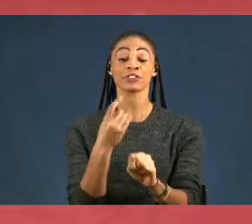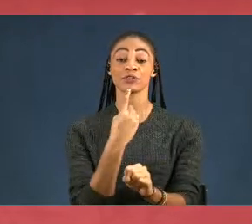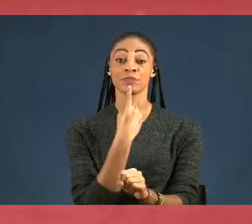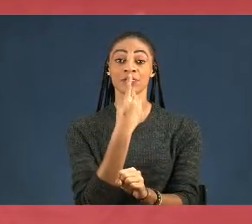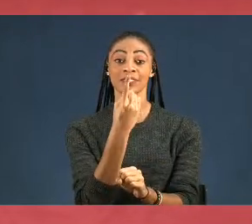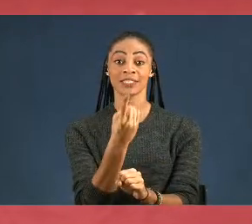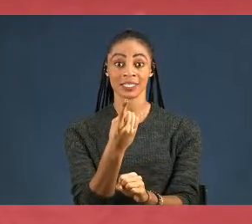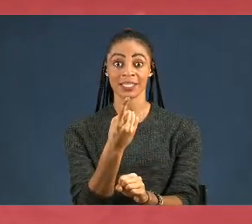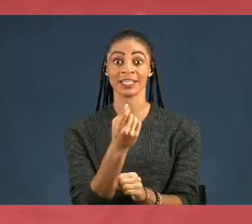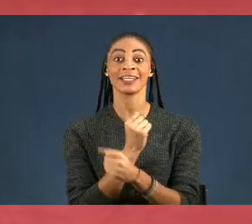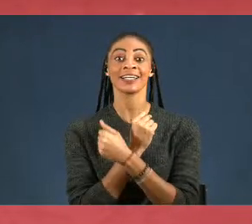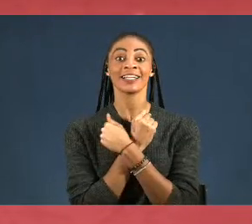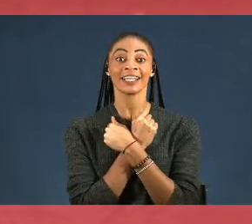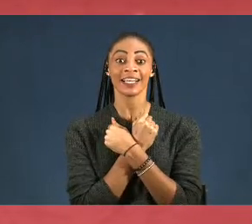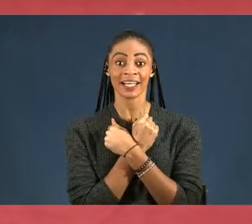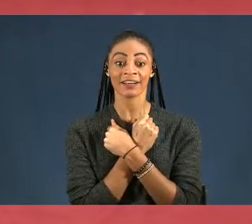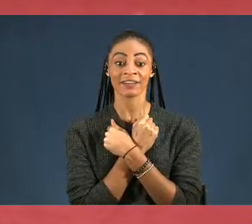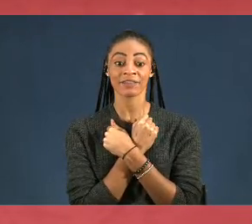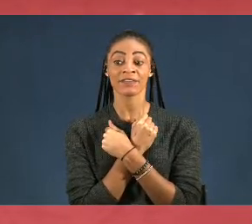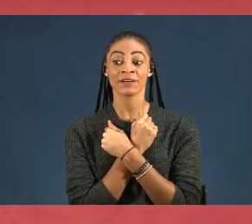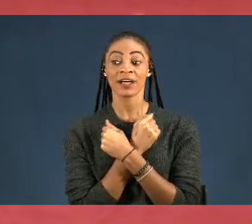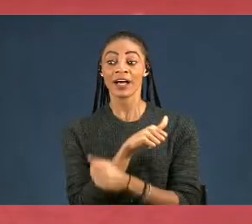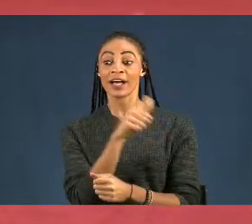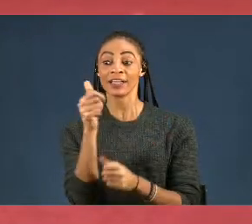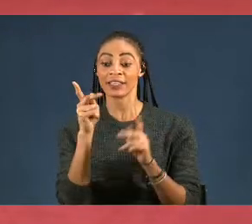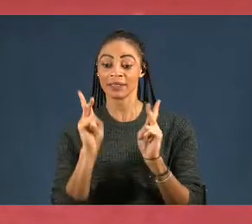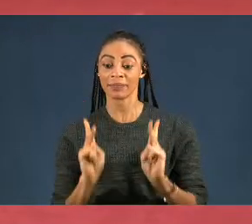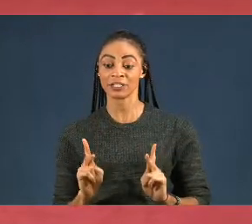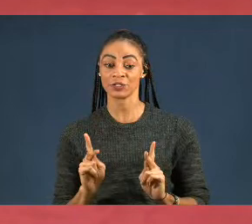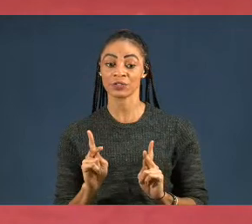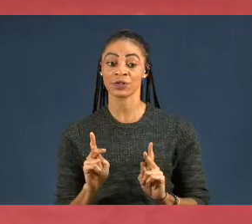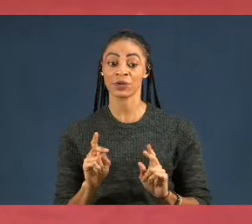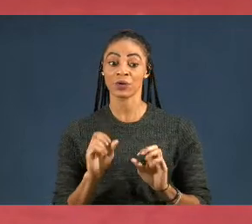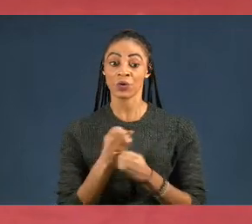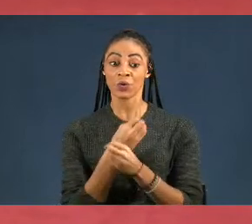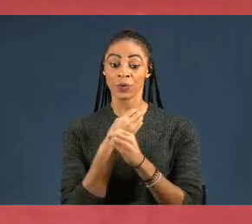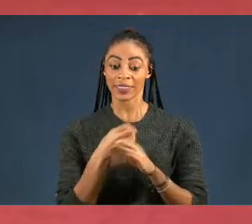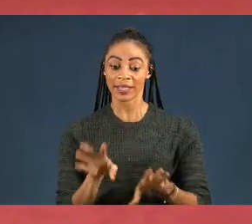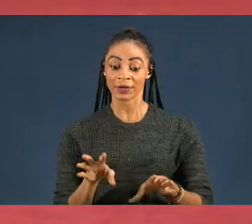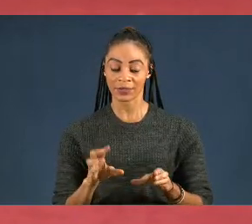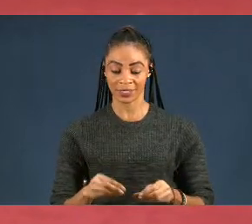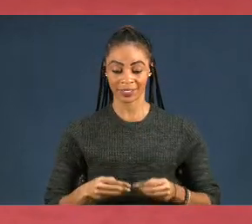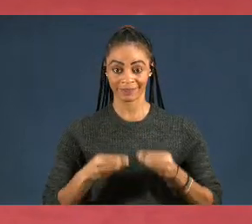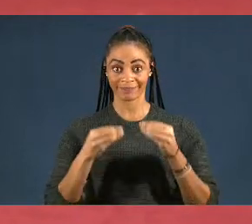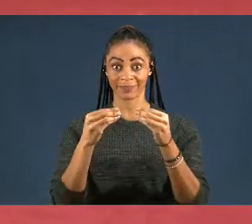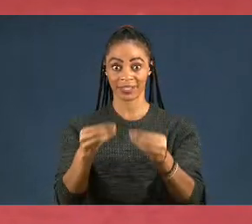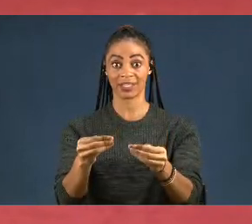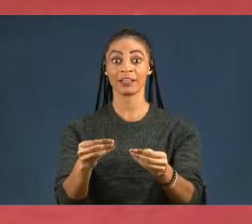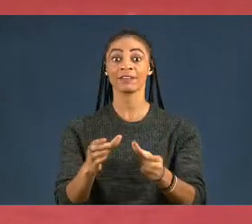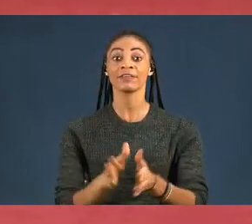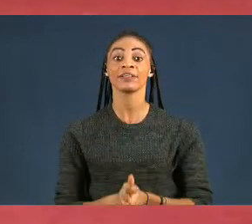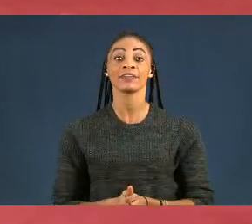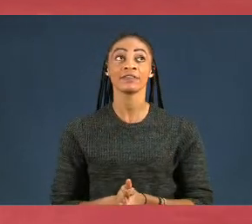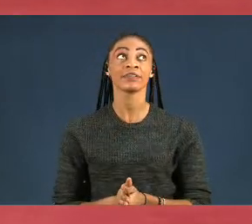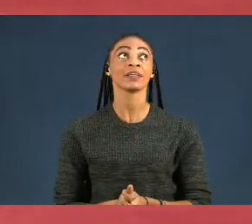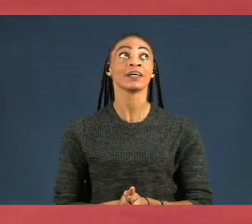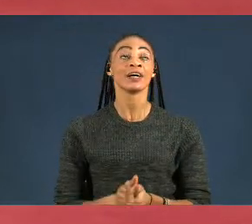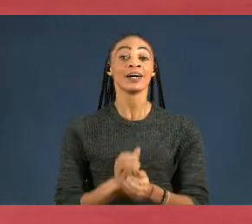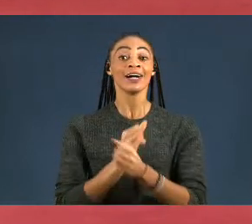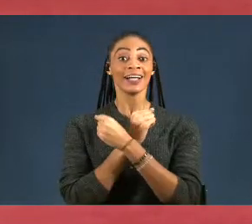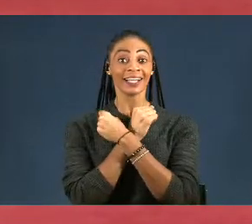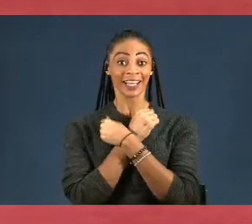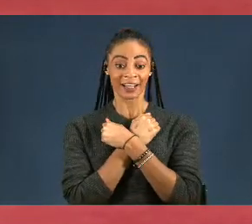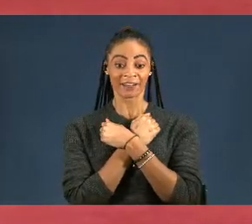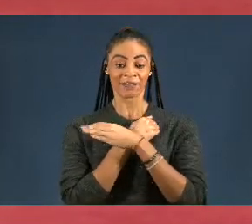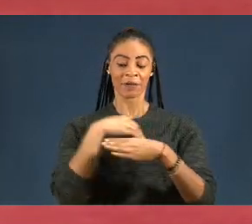is giving. Love is giving. I will read this quickly because of time. Love is giving. Love builds